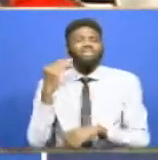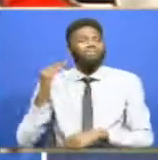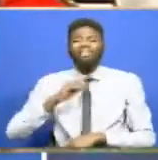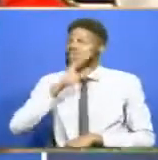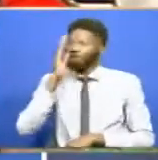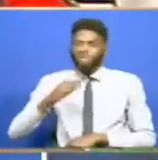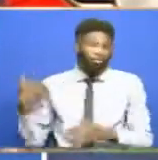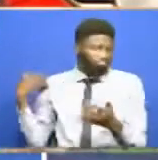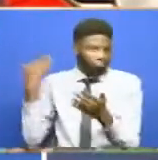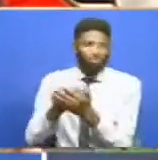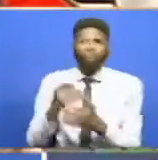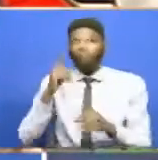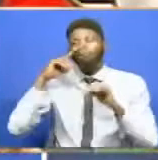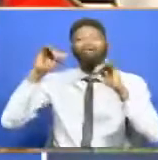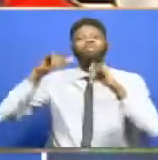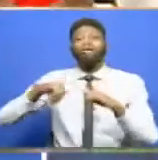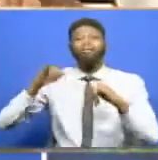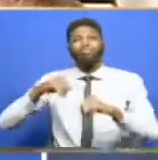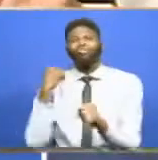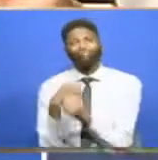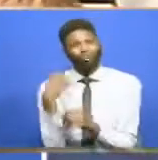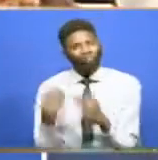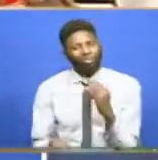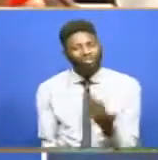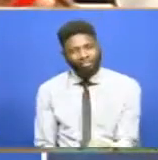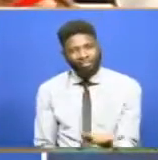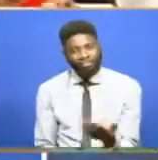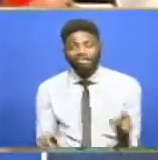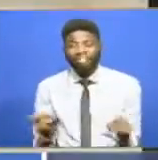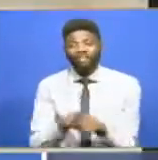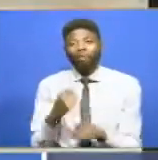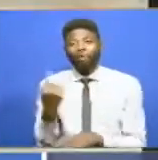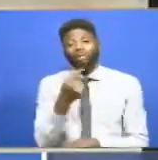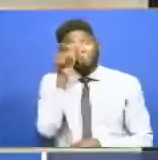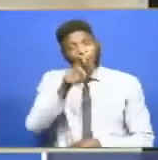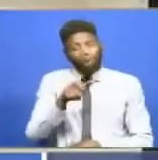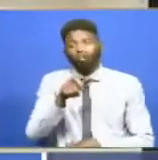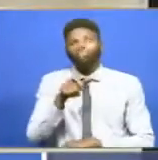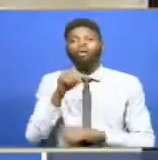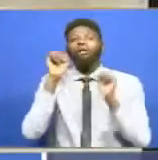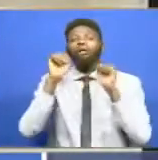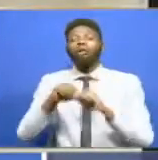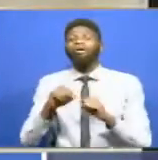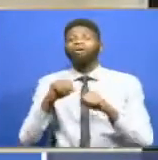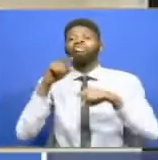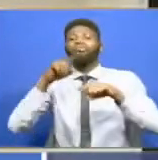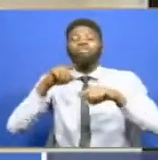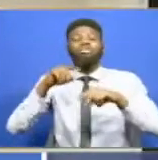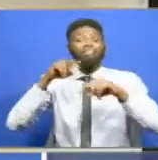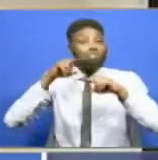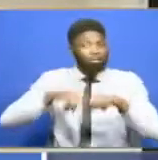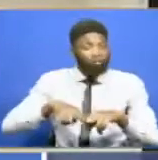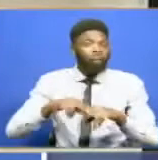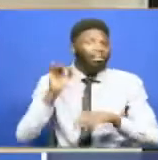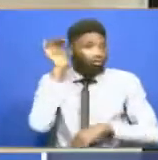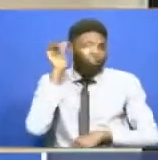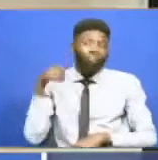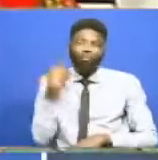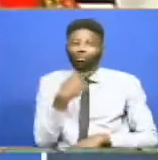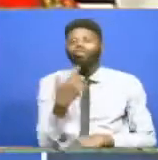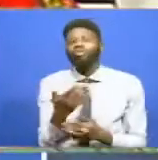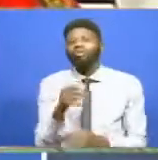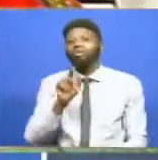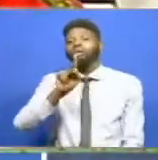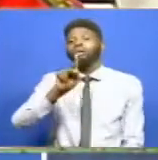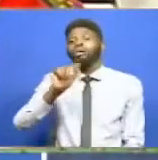before, staying at home, doing what? And the only person that they will sit down and listen to will be Mutahi Kagwe, who everyone else